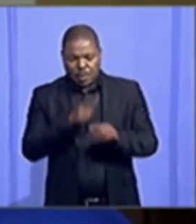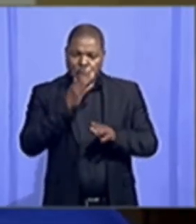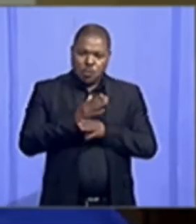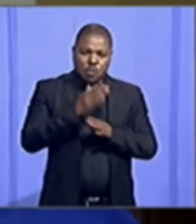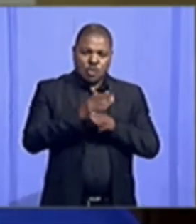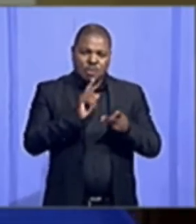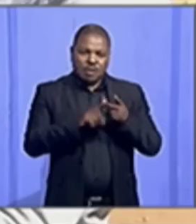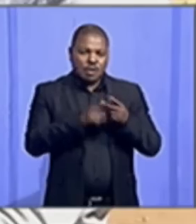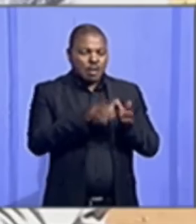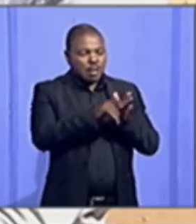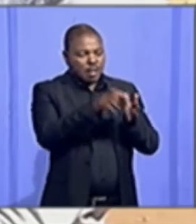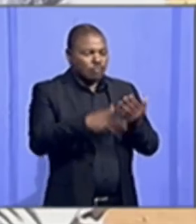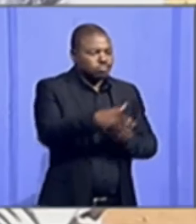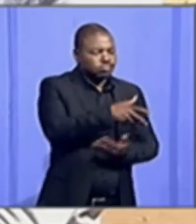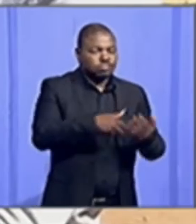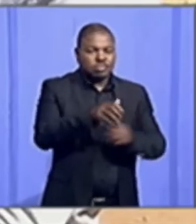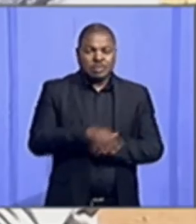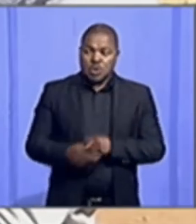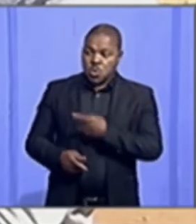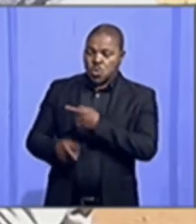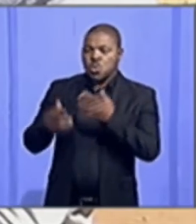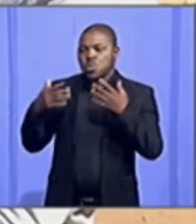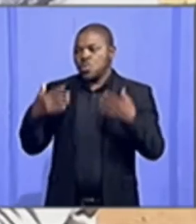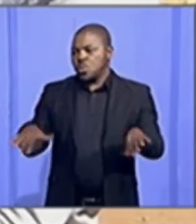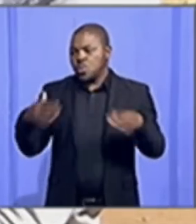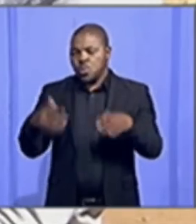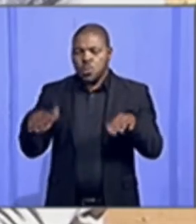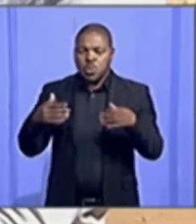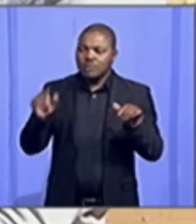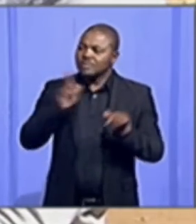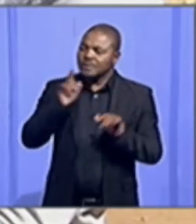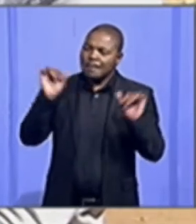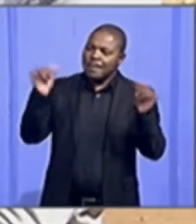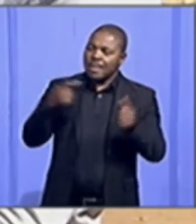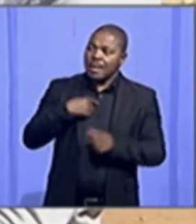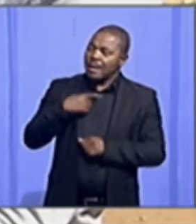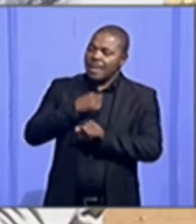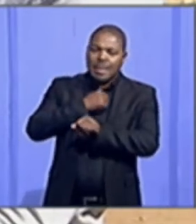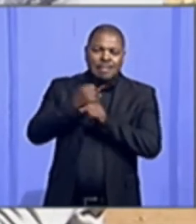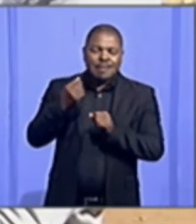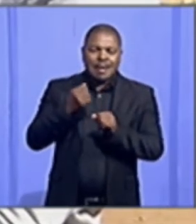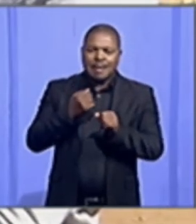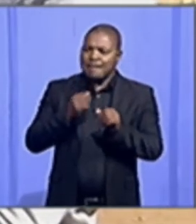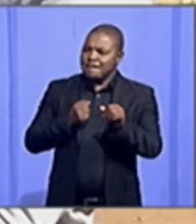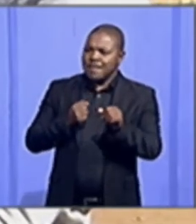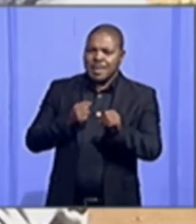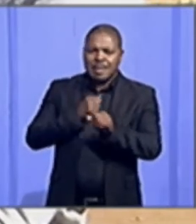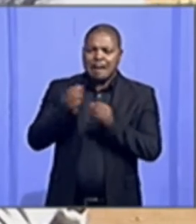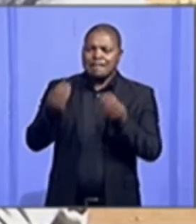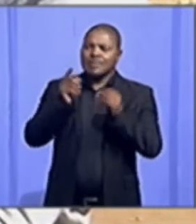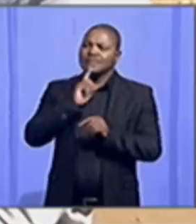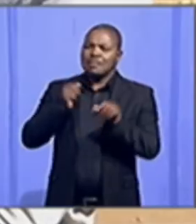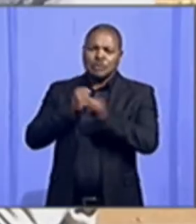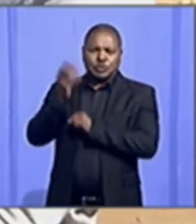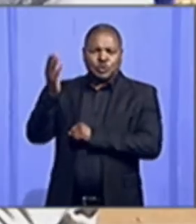having interaction with the learners. He is one of the most amazing teachers I've ever had in my entire life because he's very passionate with